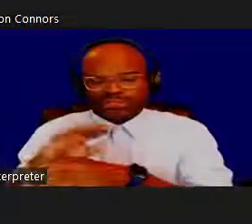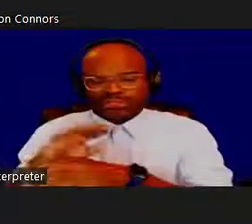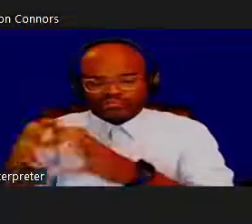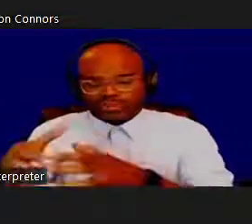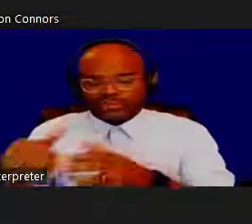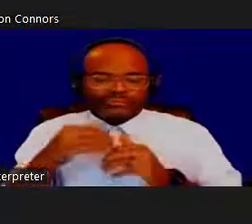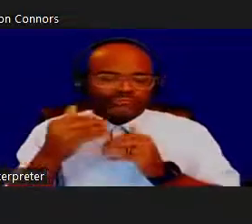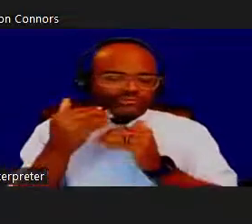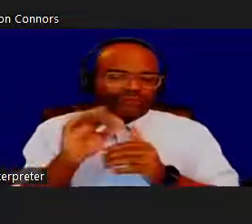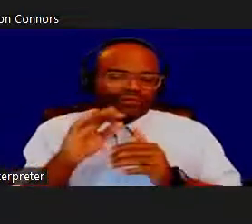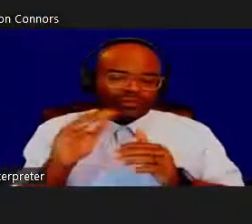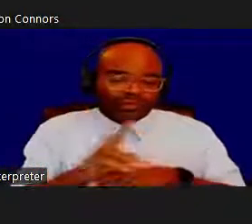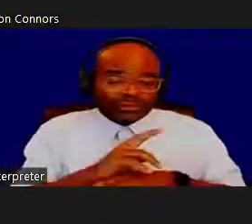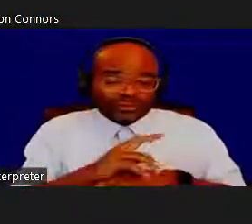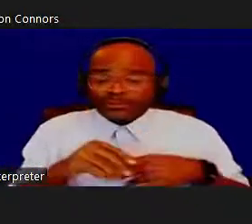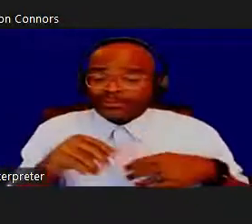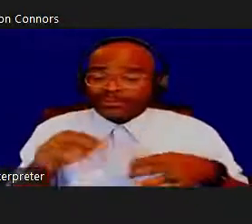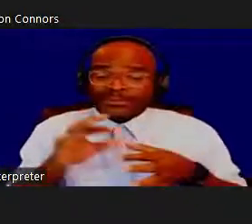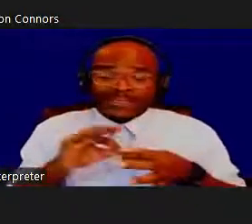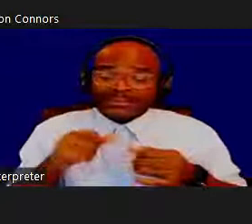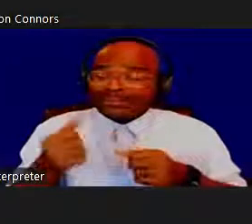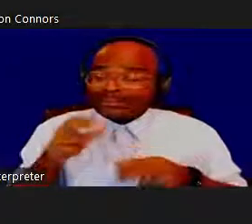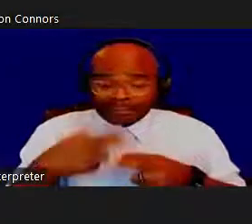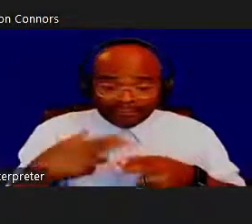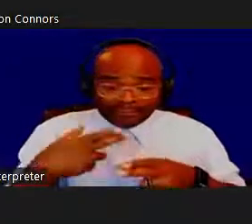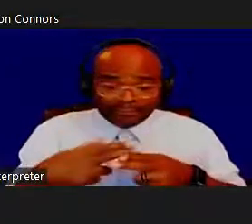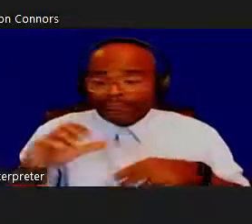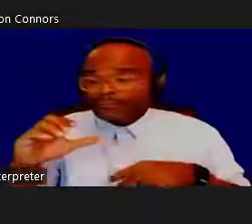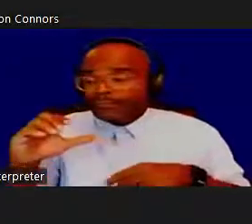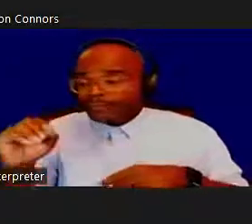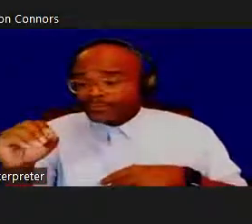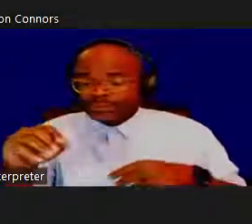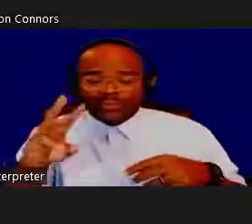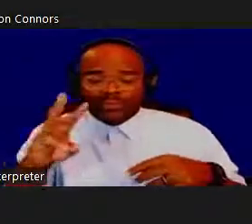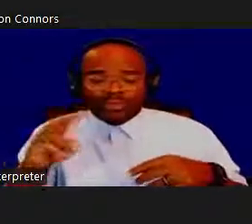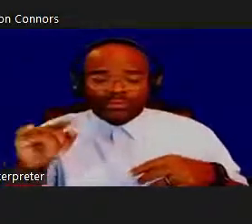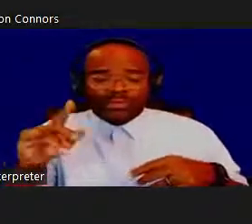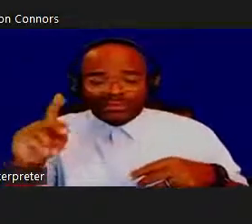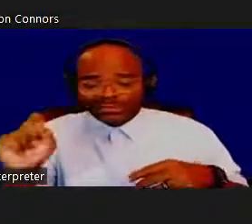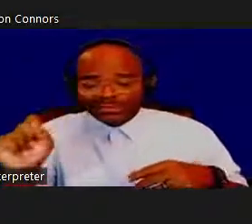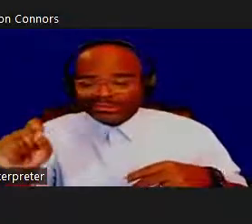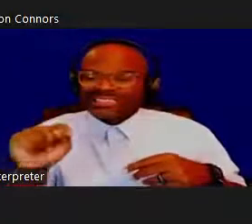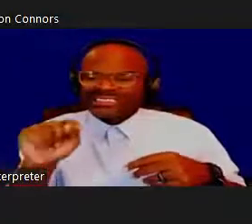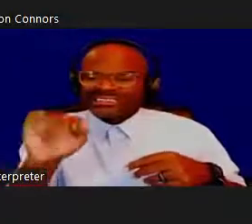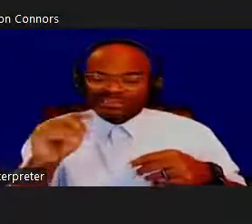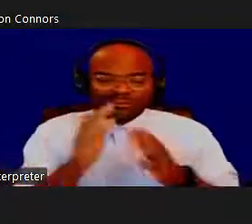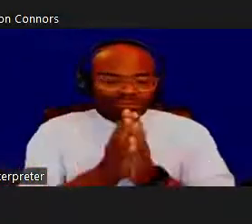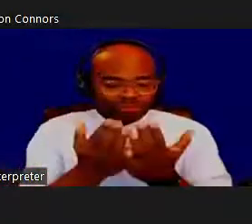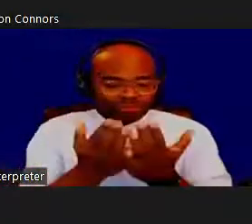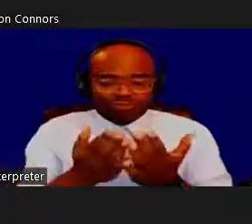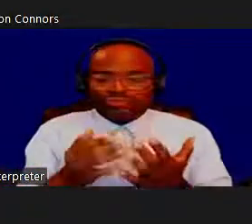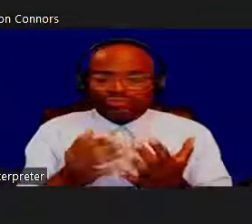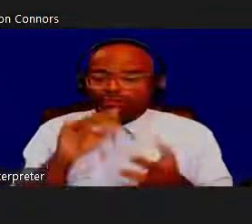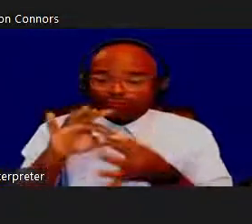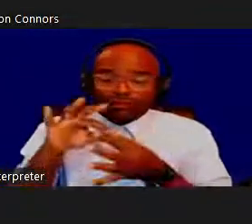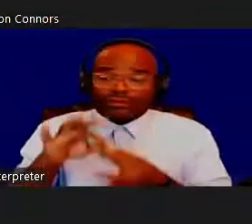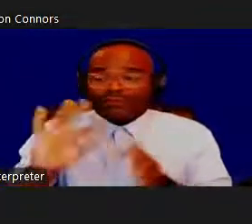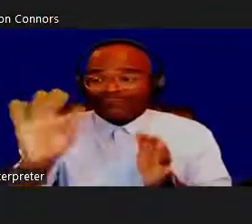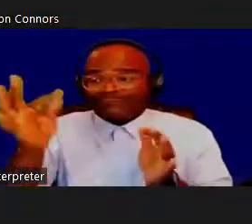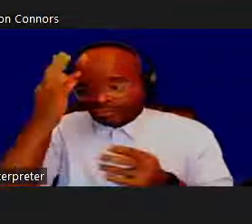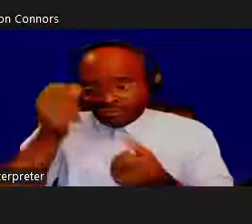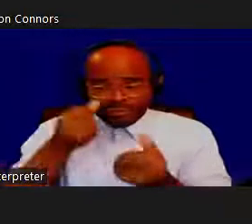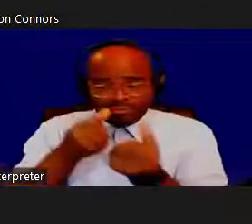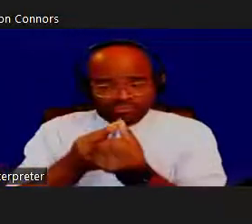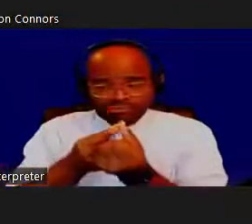use. Mention of any product names, companies, web links, textbooks, or other references does not imply federal endorsement.